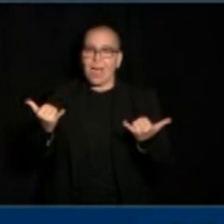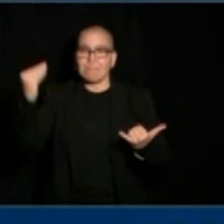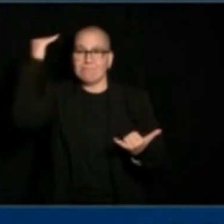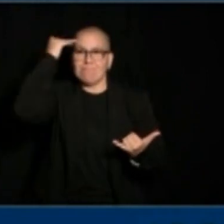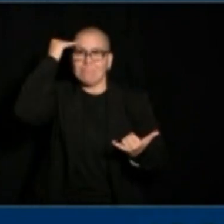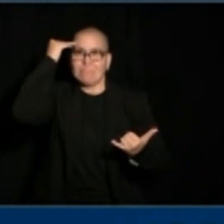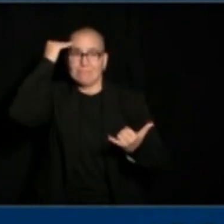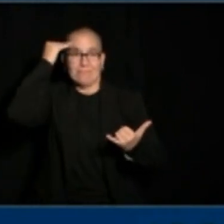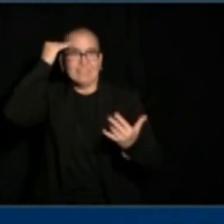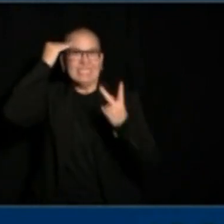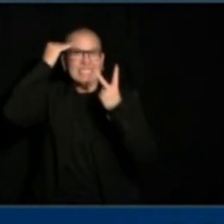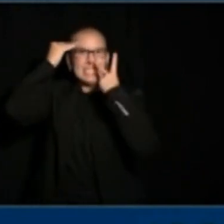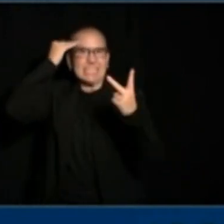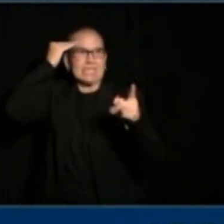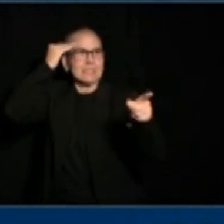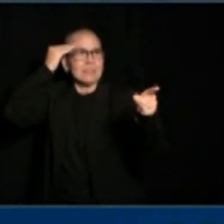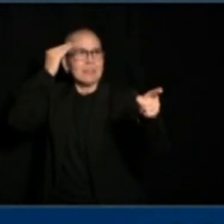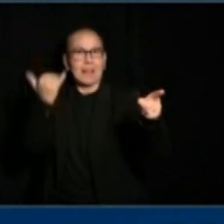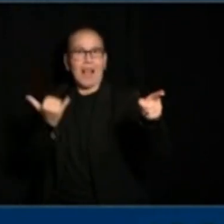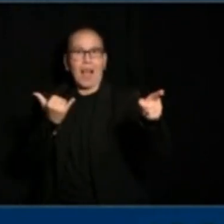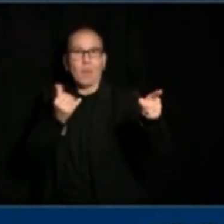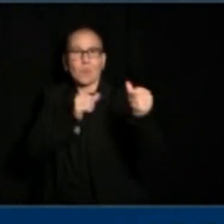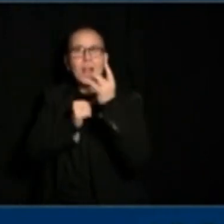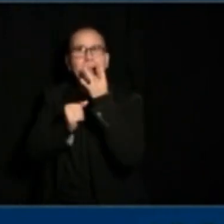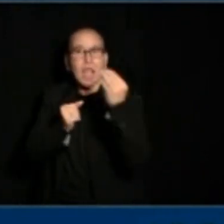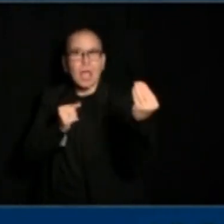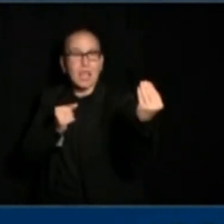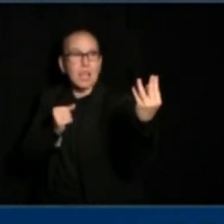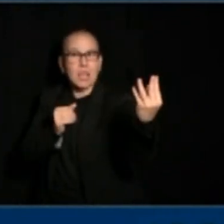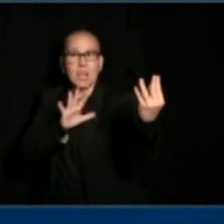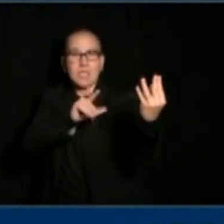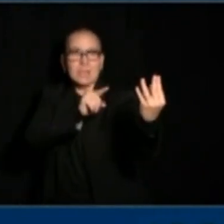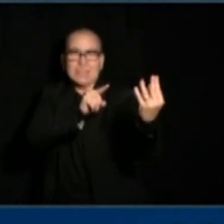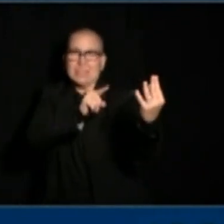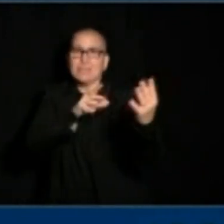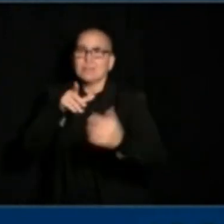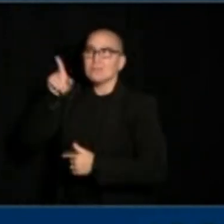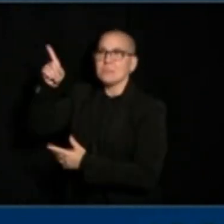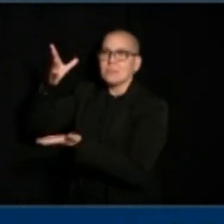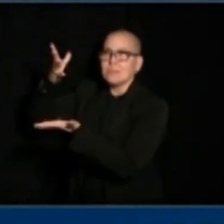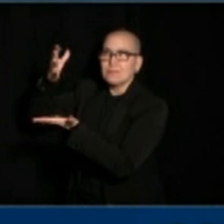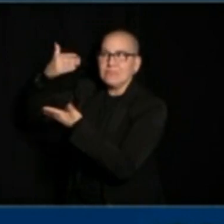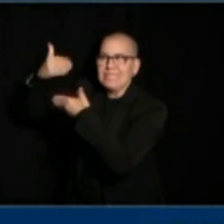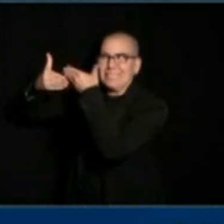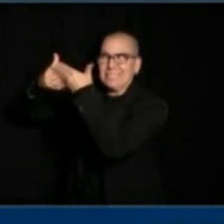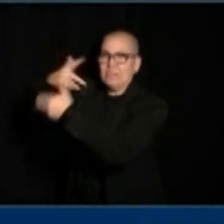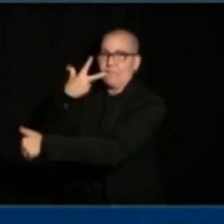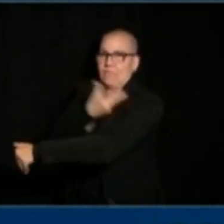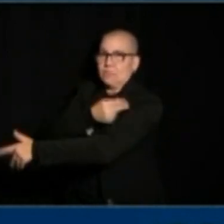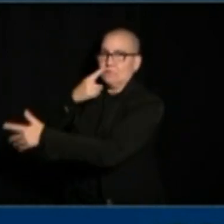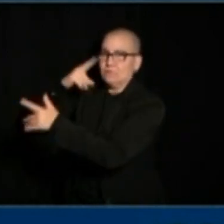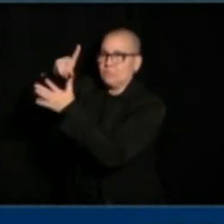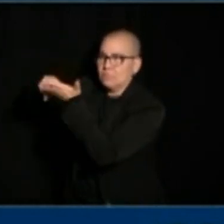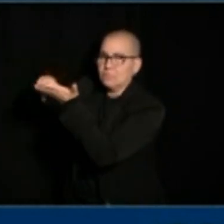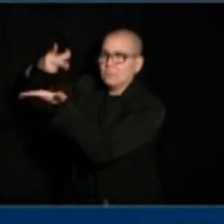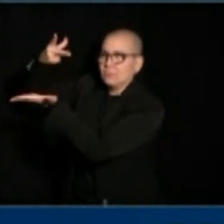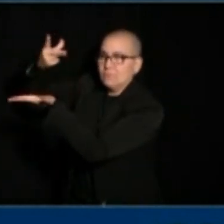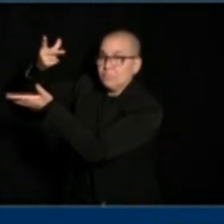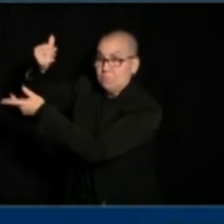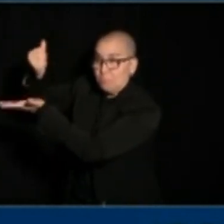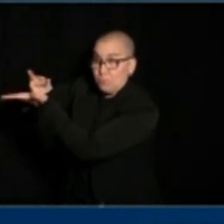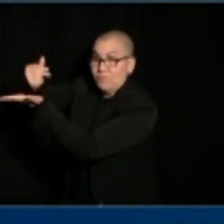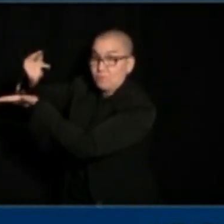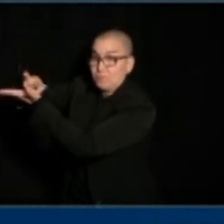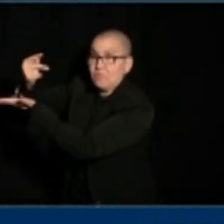that there is an incredibly strong possibility, more like a probability, that we will be vaccinating people before the end of this